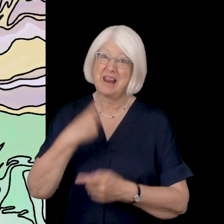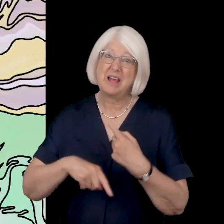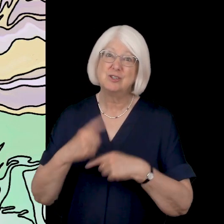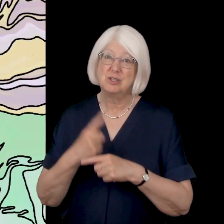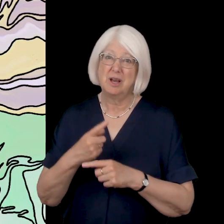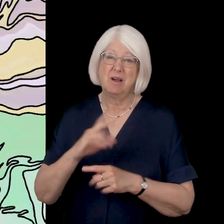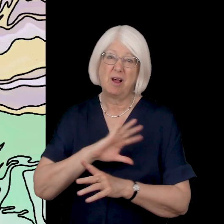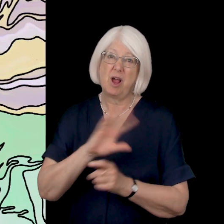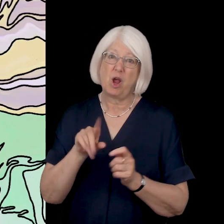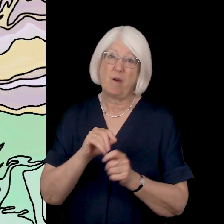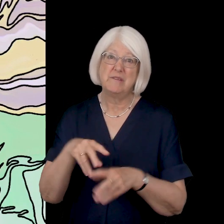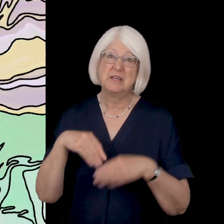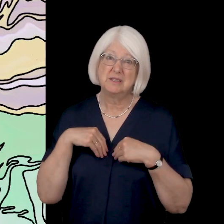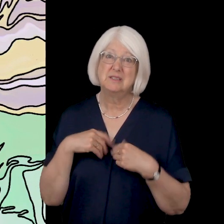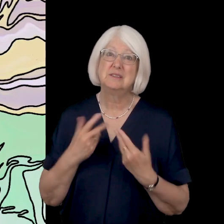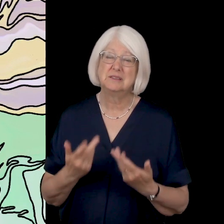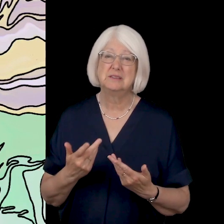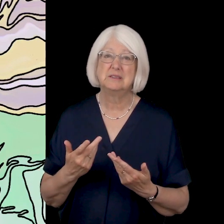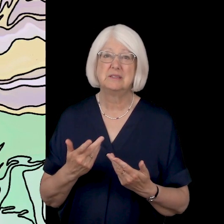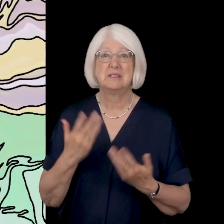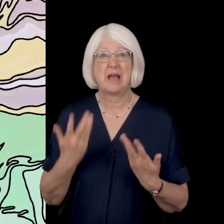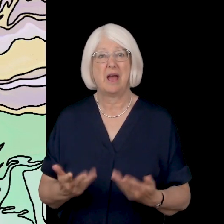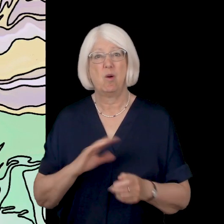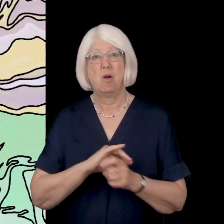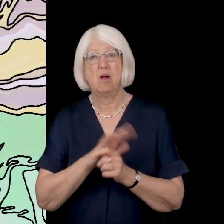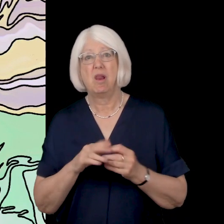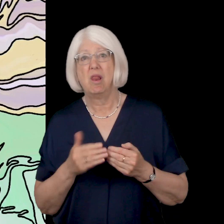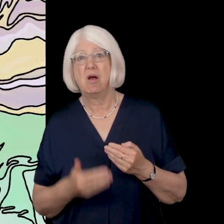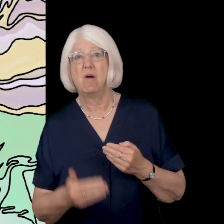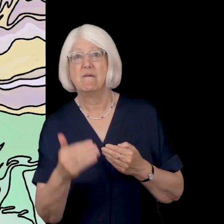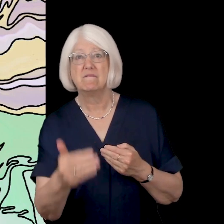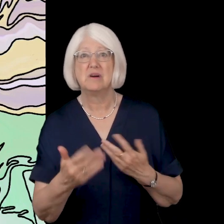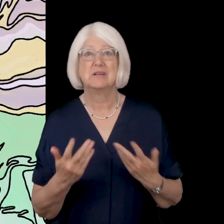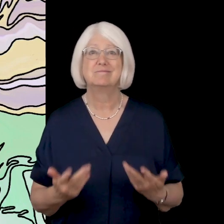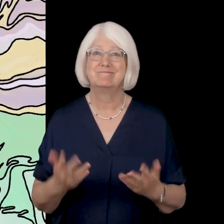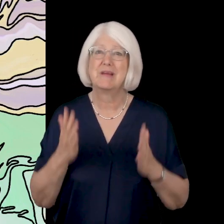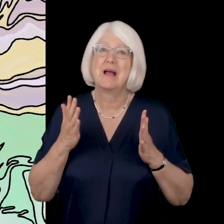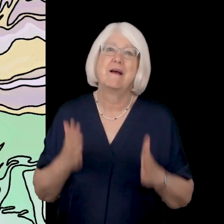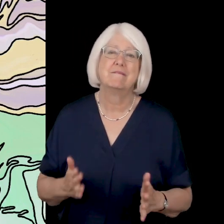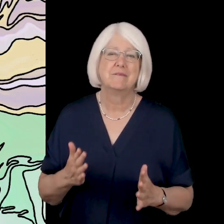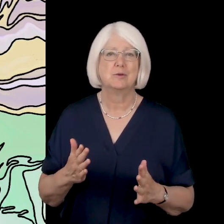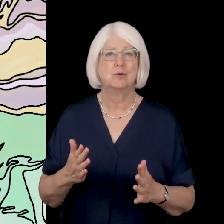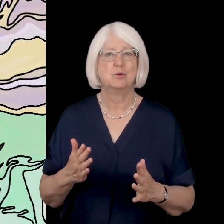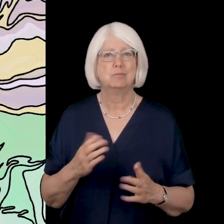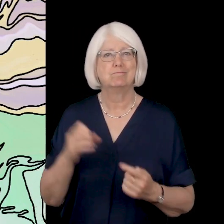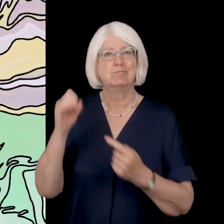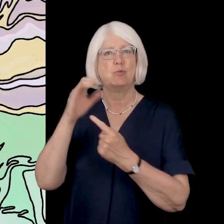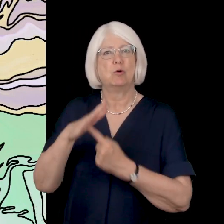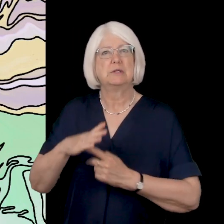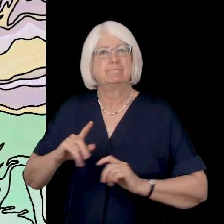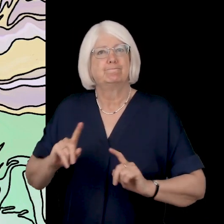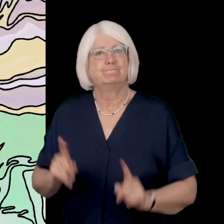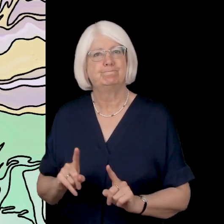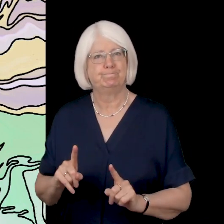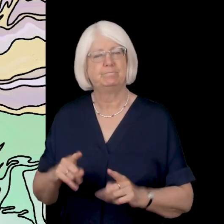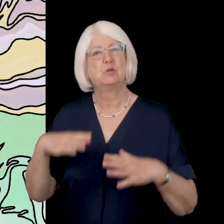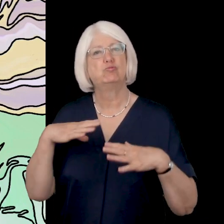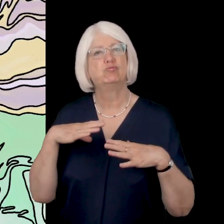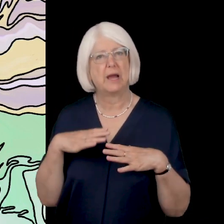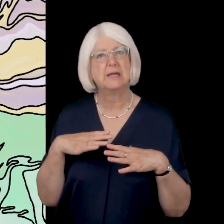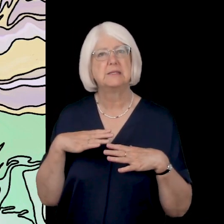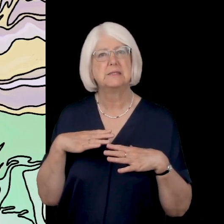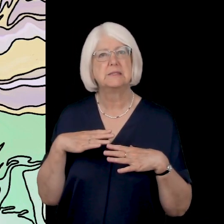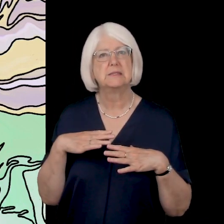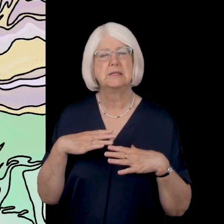to prioritise rest above everything else. Every hour I need to go to the other side of the lake, and the meaning of this verse has grown